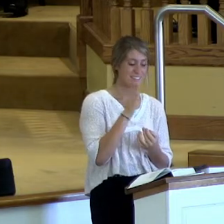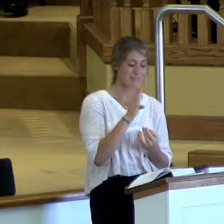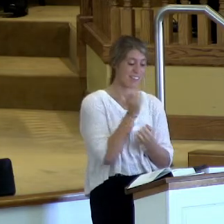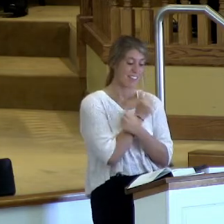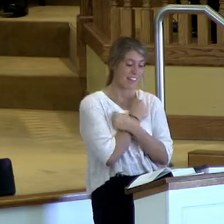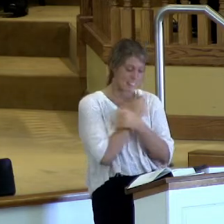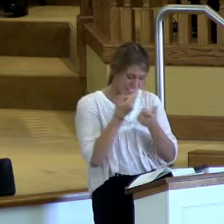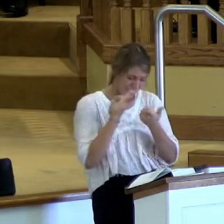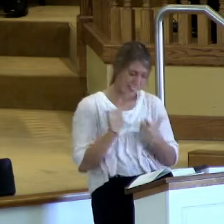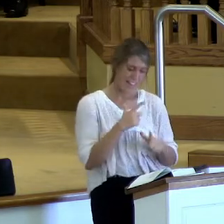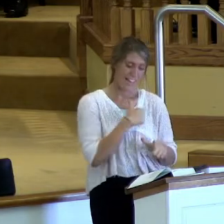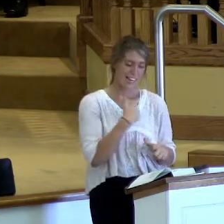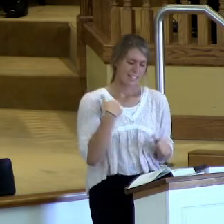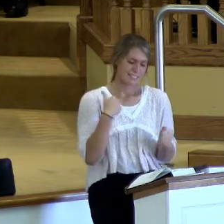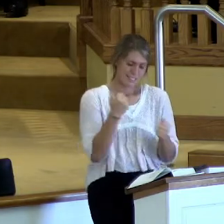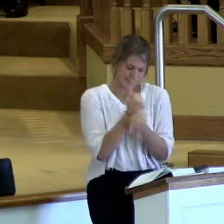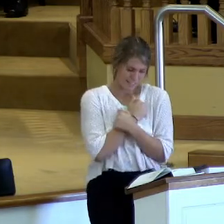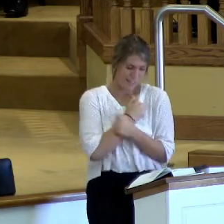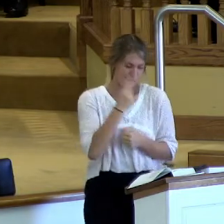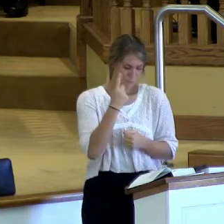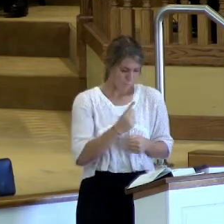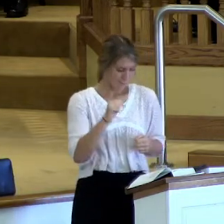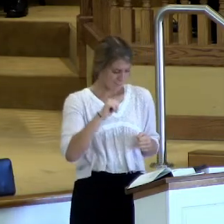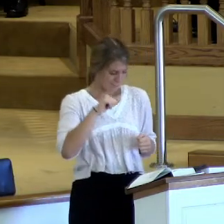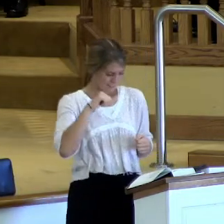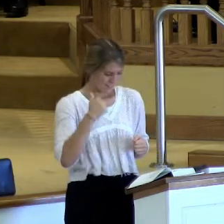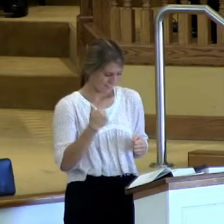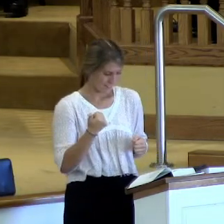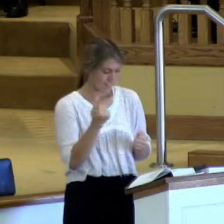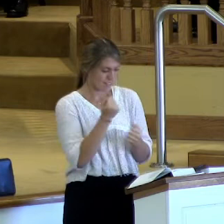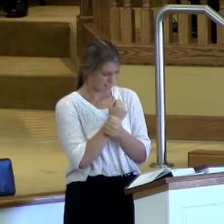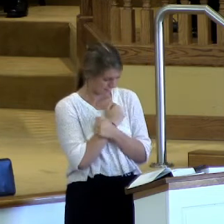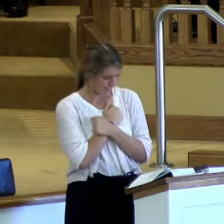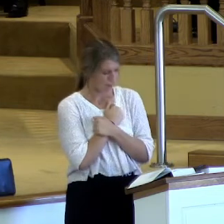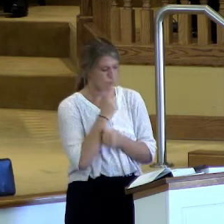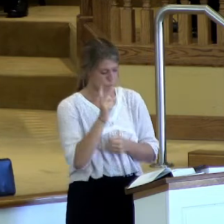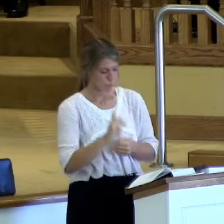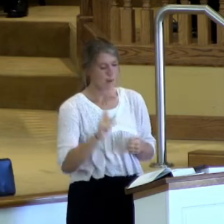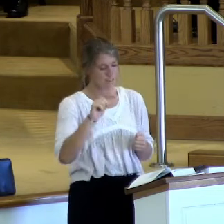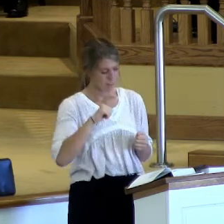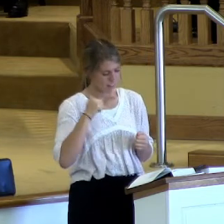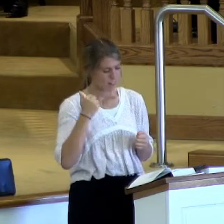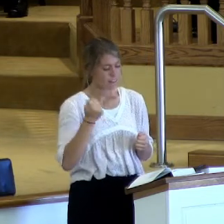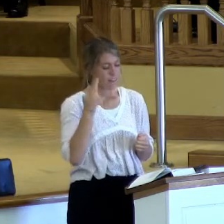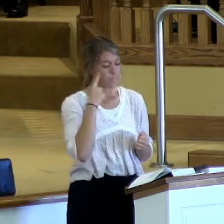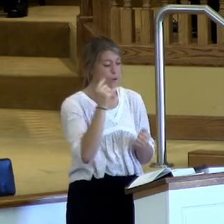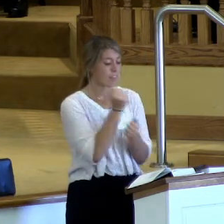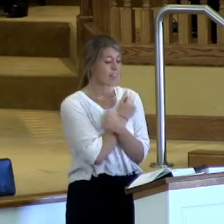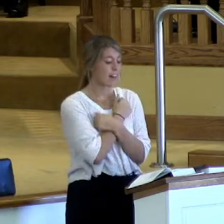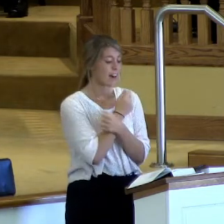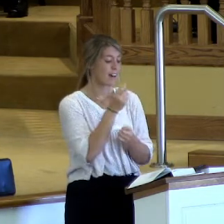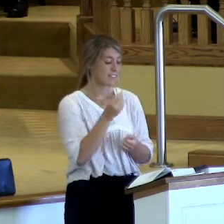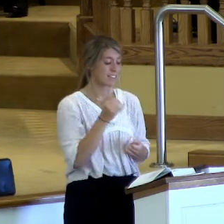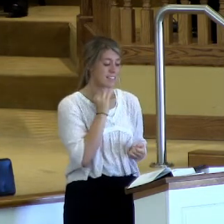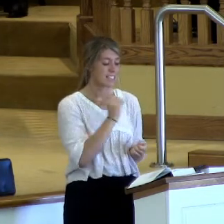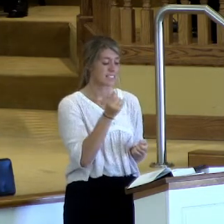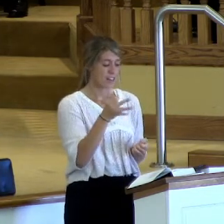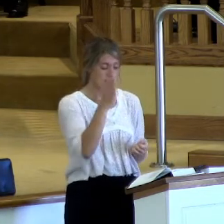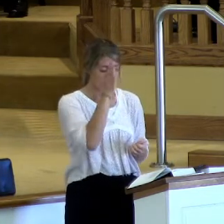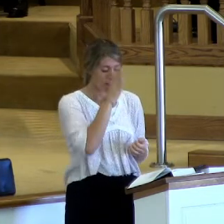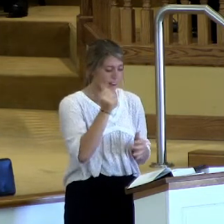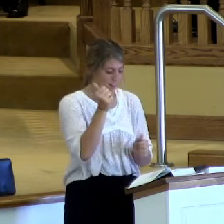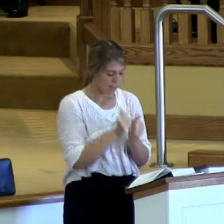Beloved, let us love one another, love one another. For love is of God,